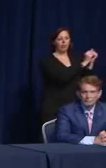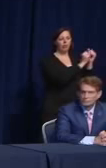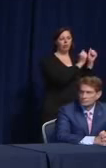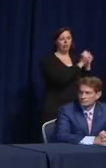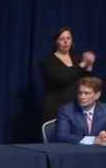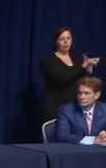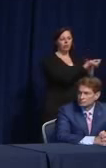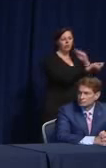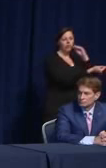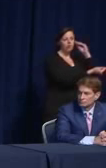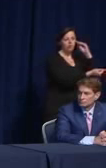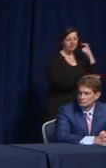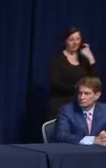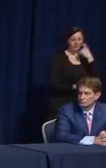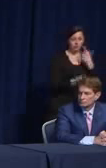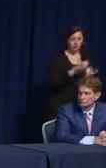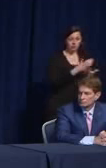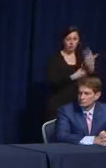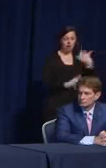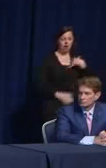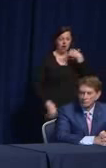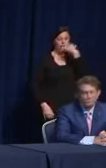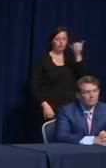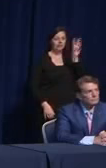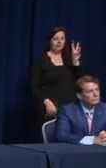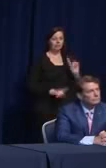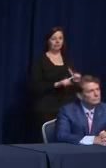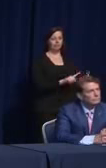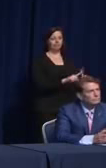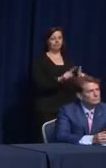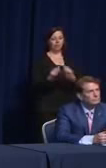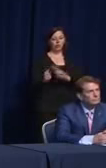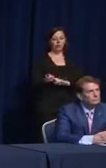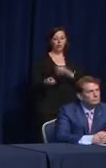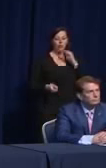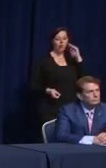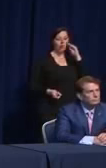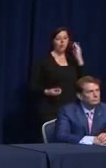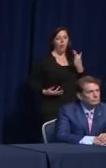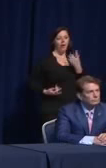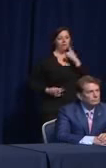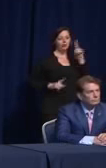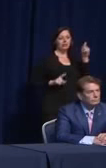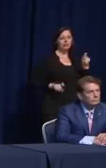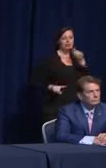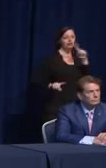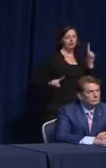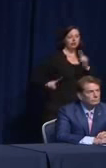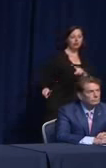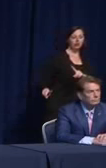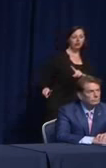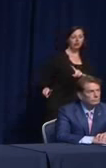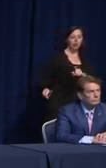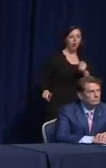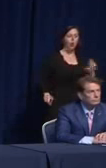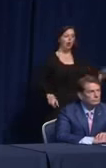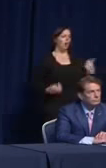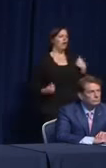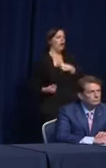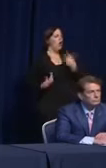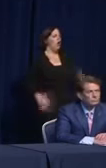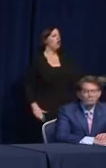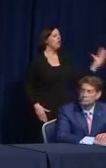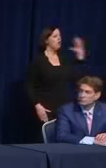this morning to call 6 nursing homes where there are pending results, or we know that there's a positive result of